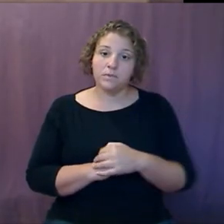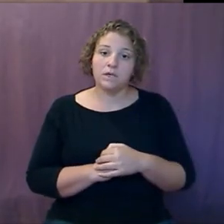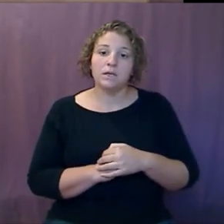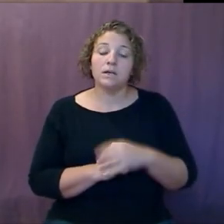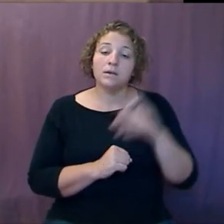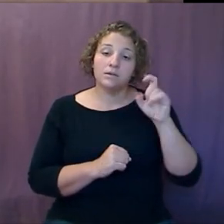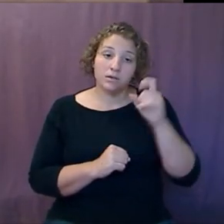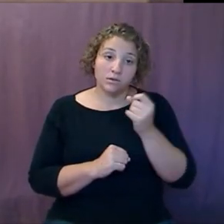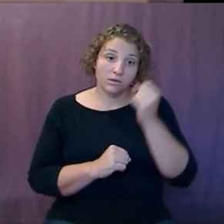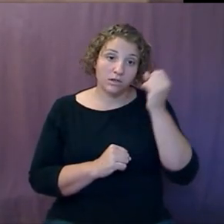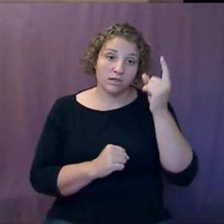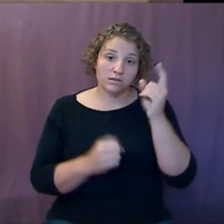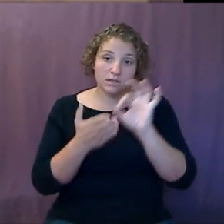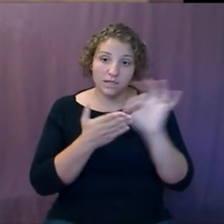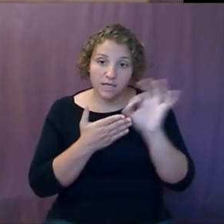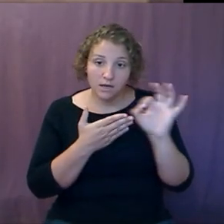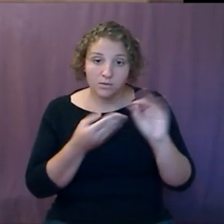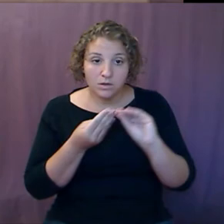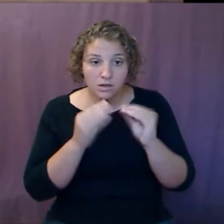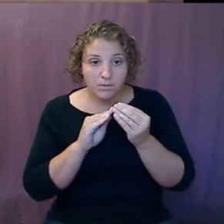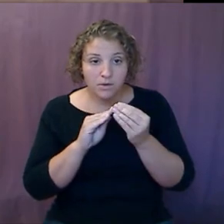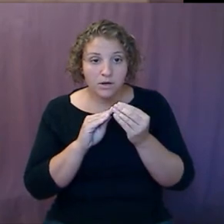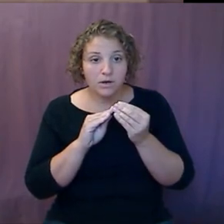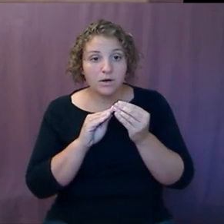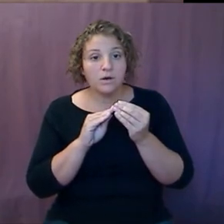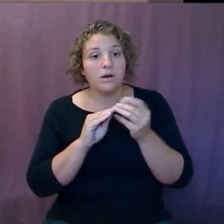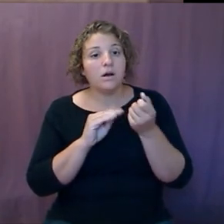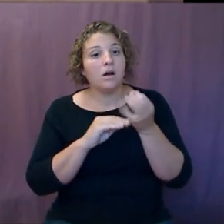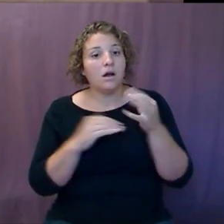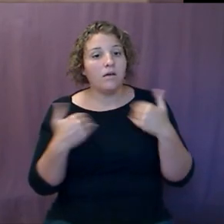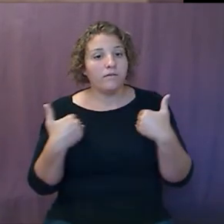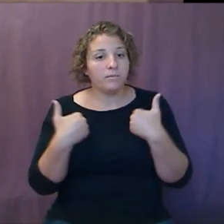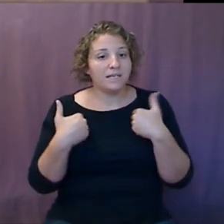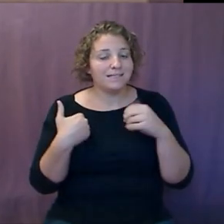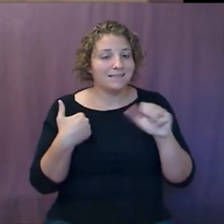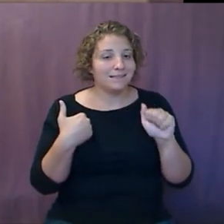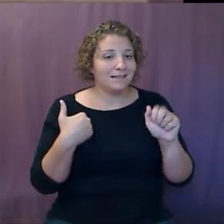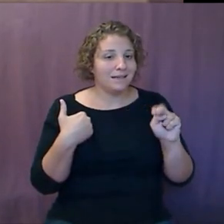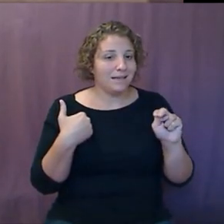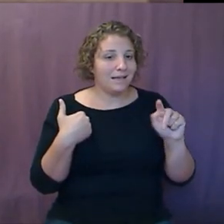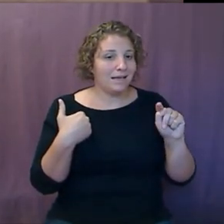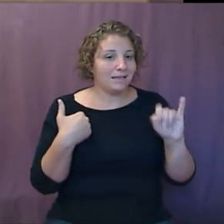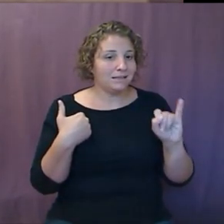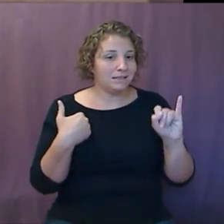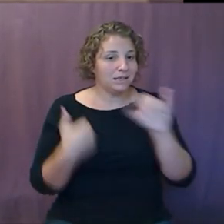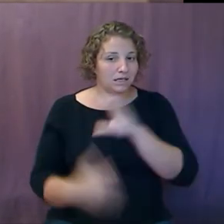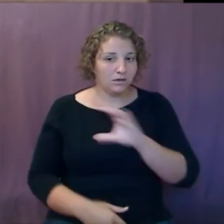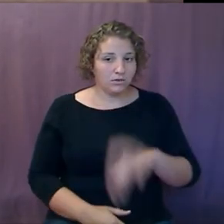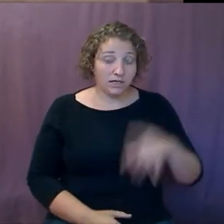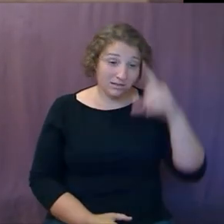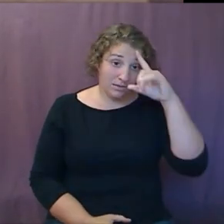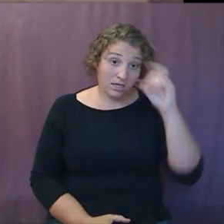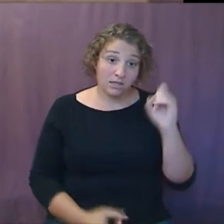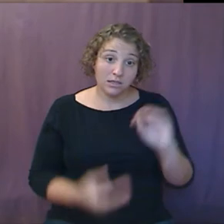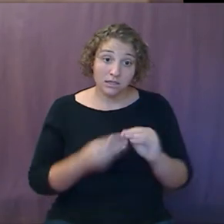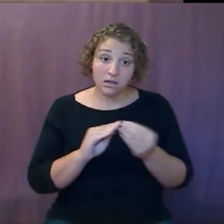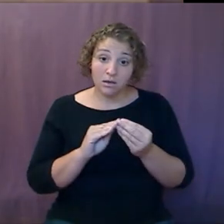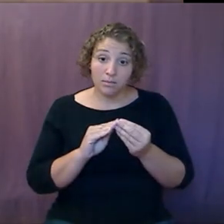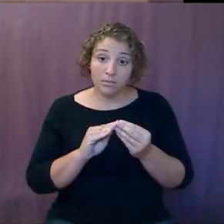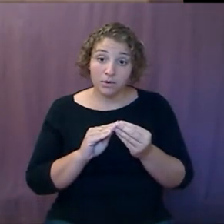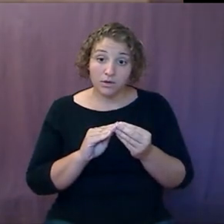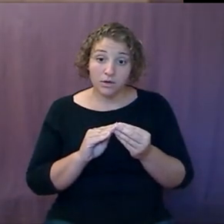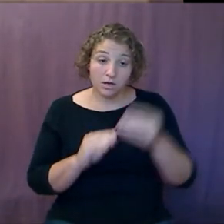hath understanding count the number of the beast this antichrist for it is the number of a man and his